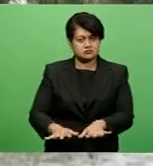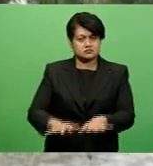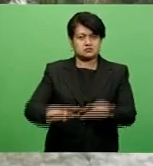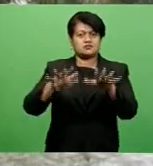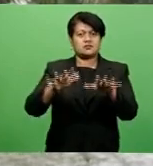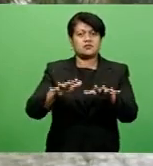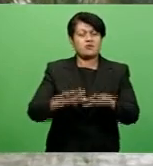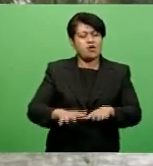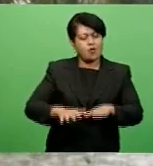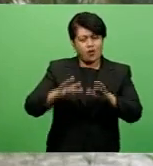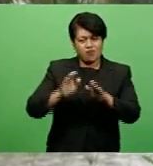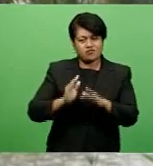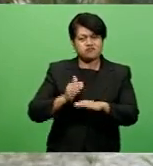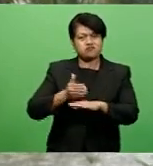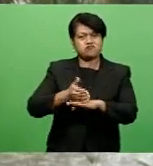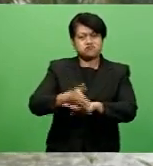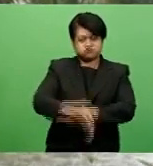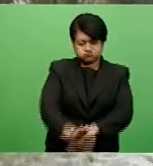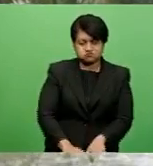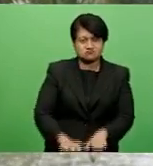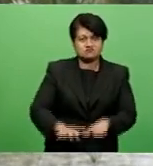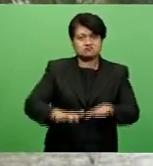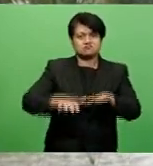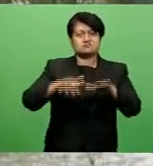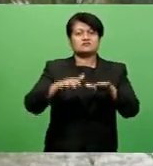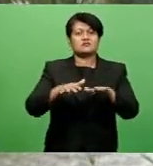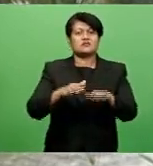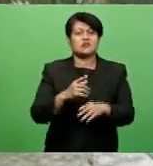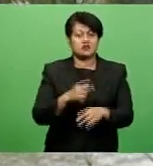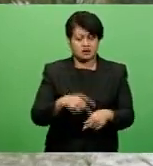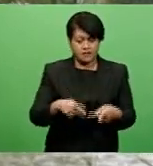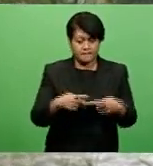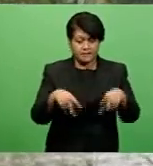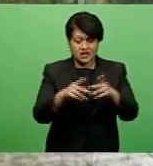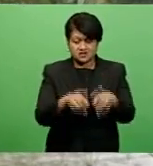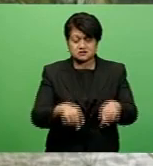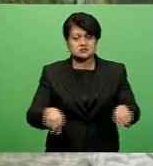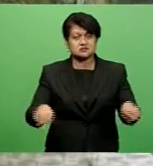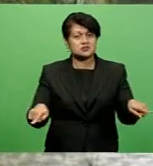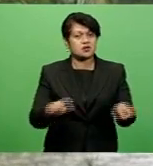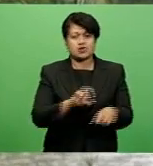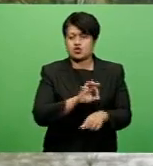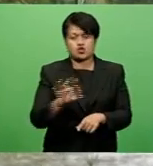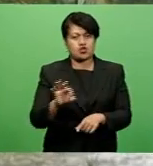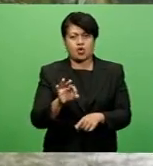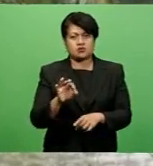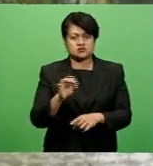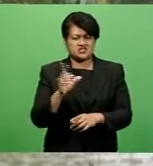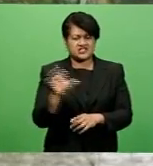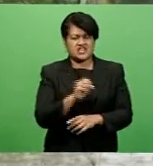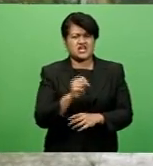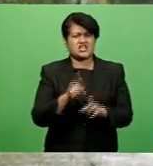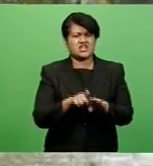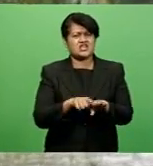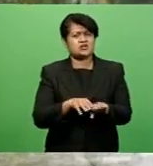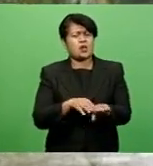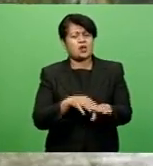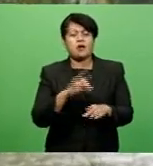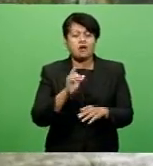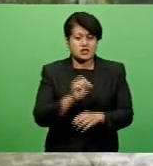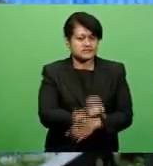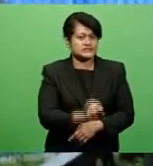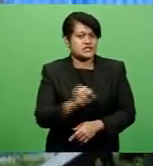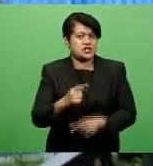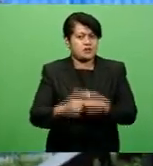water overflows, causing flooding. These residents are not taking things lightly as they are preparing to evacuate before